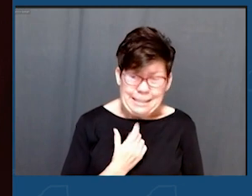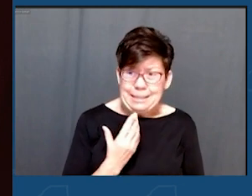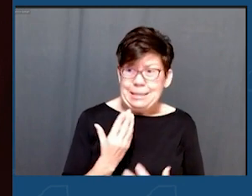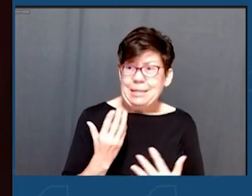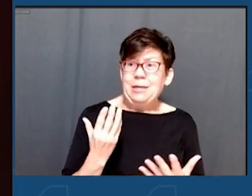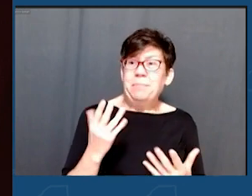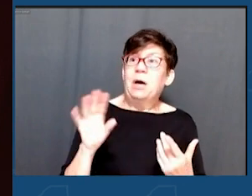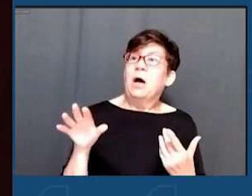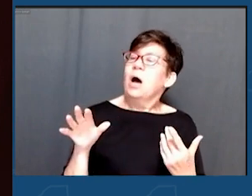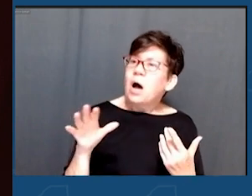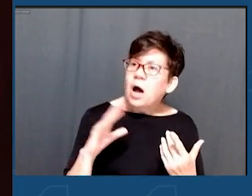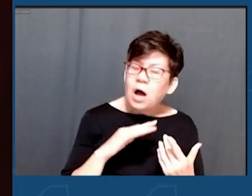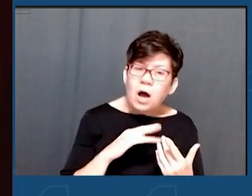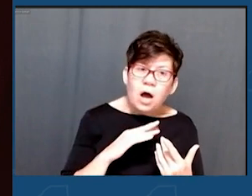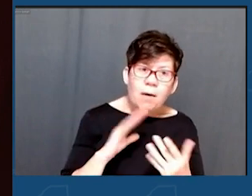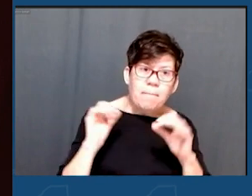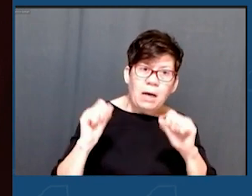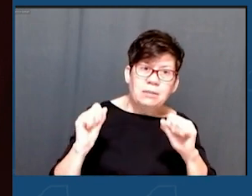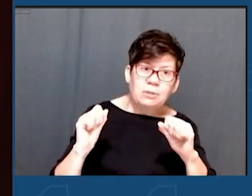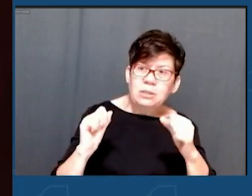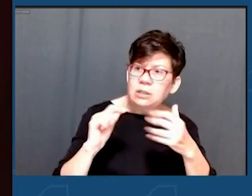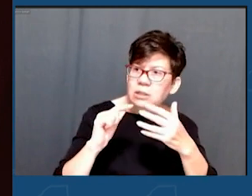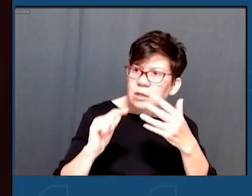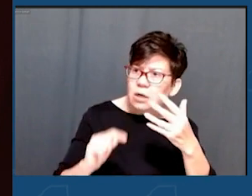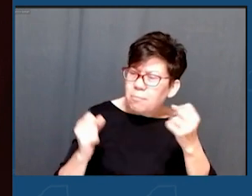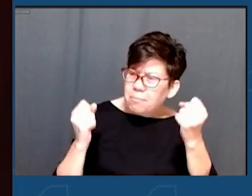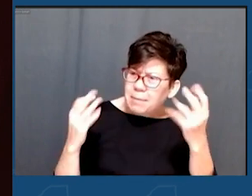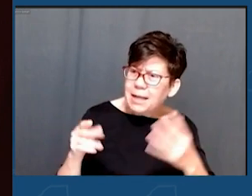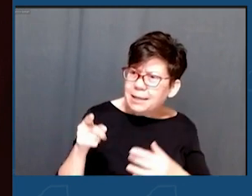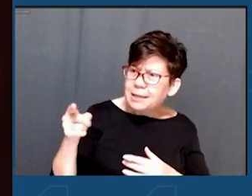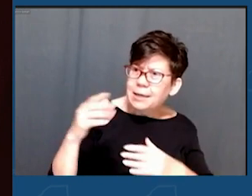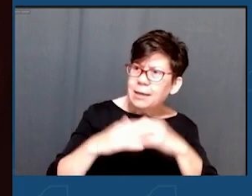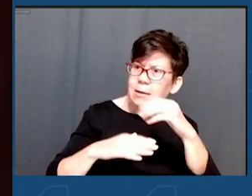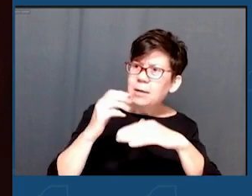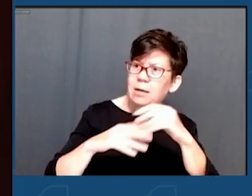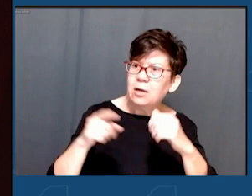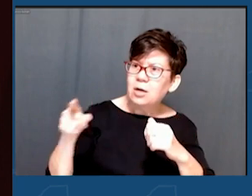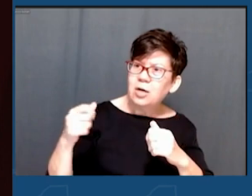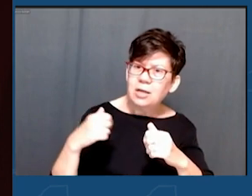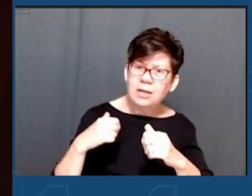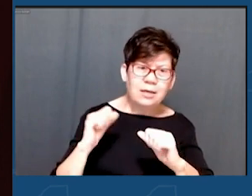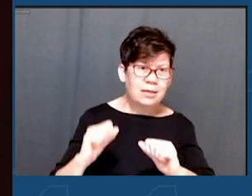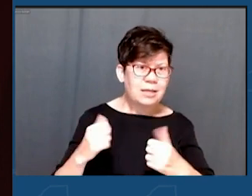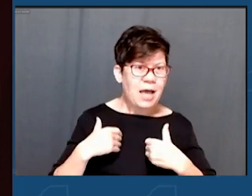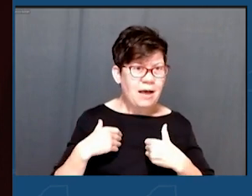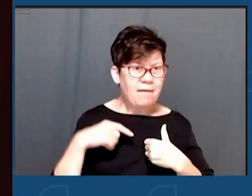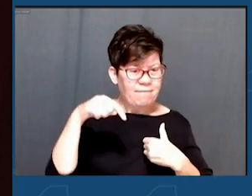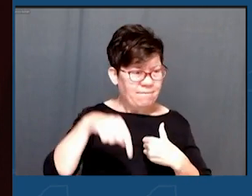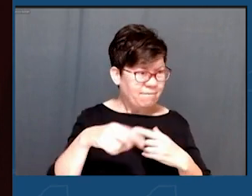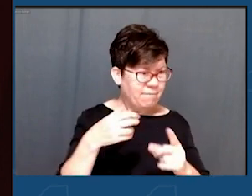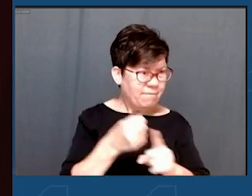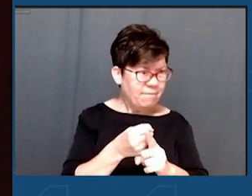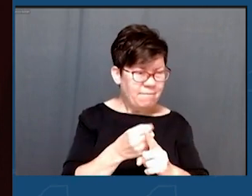But what great possibilities that building brings to this community. For multi-use purposes,